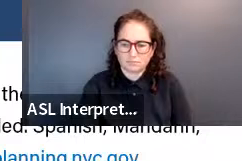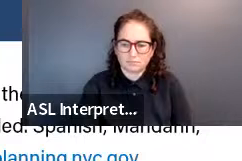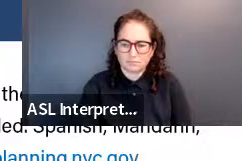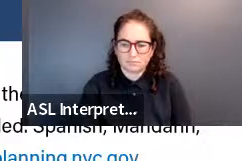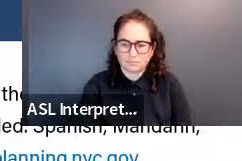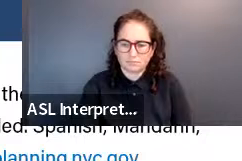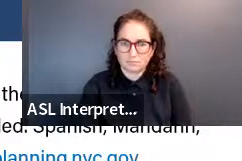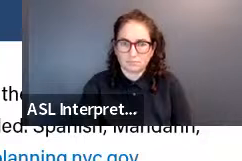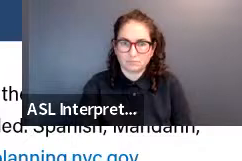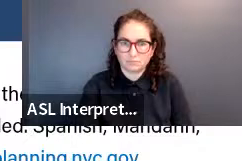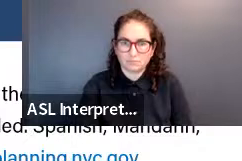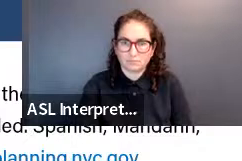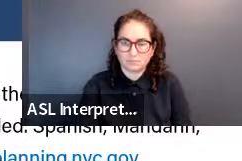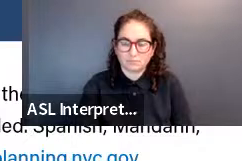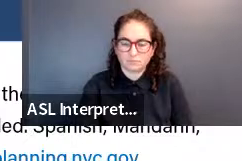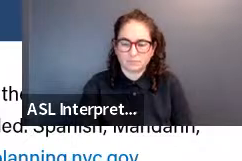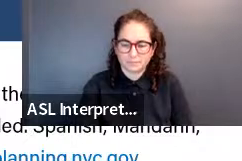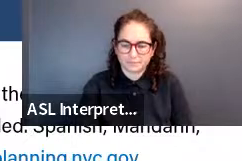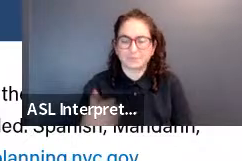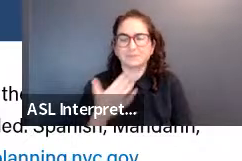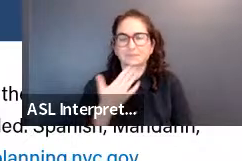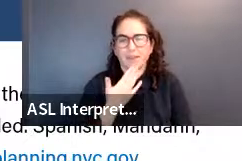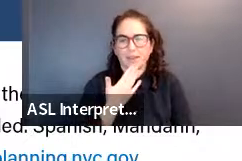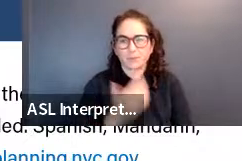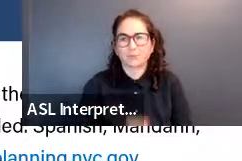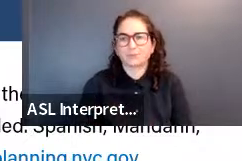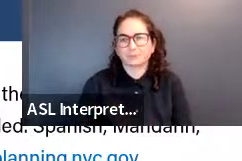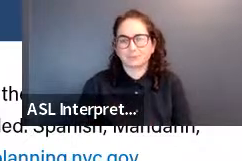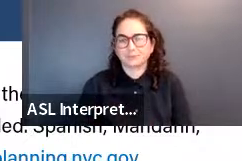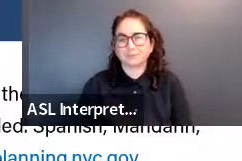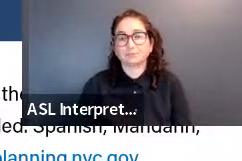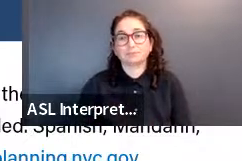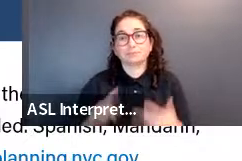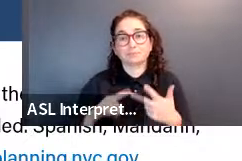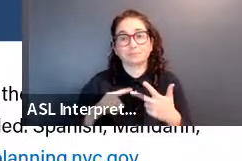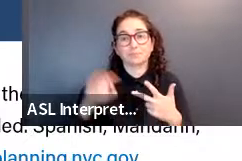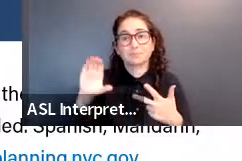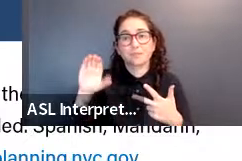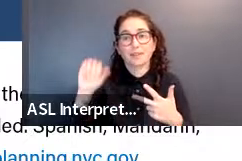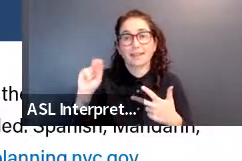announcement. Thank you. Cantonese